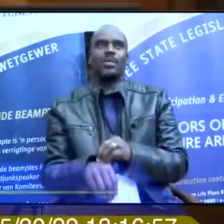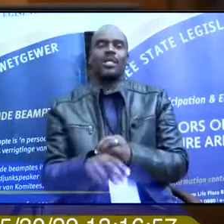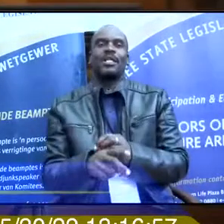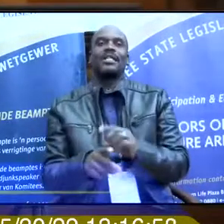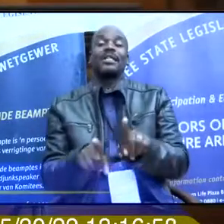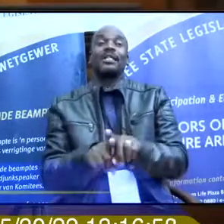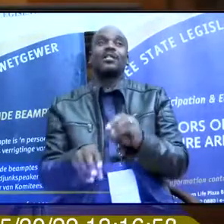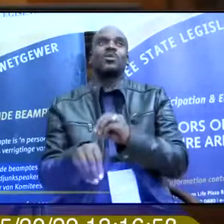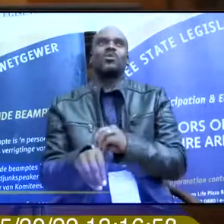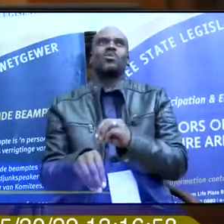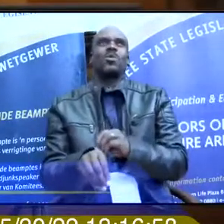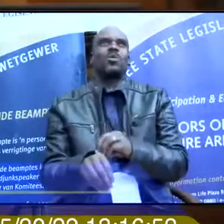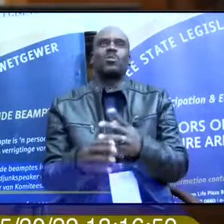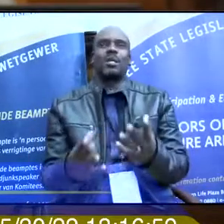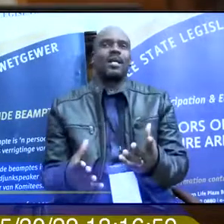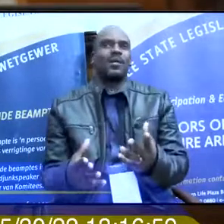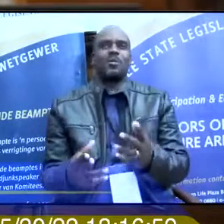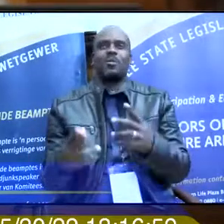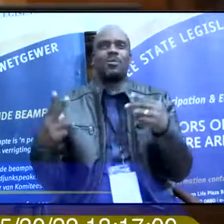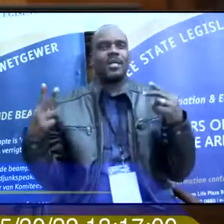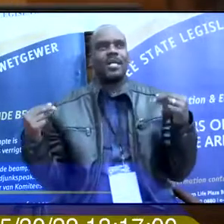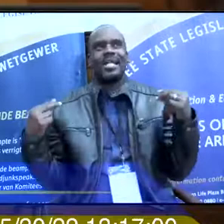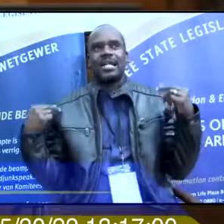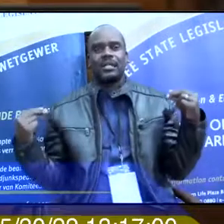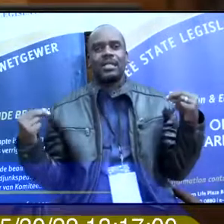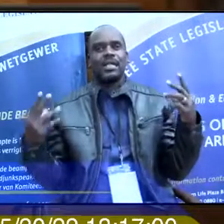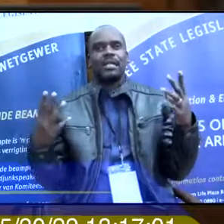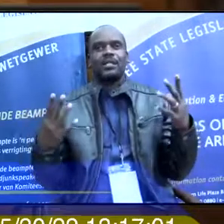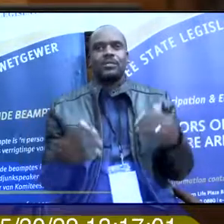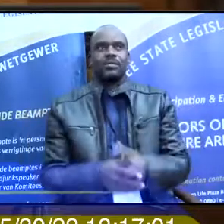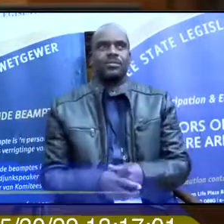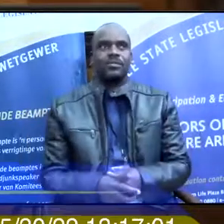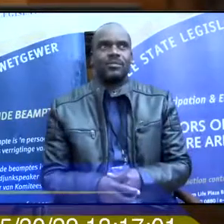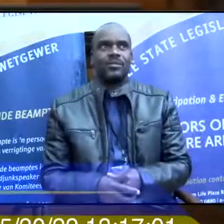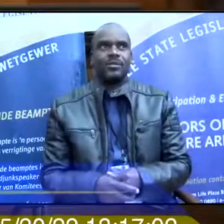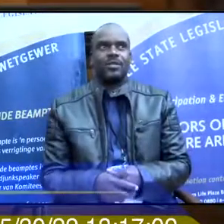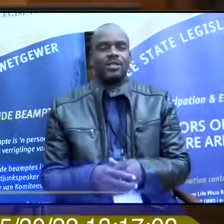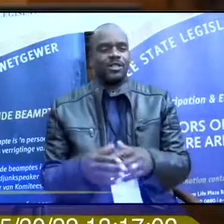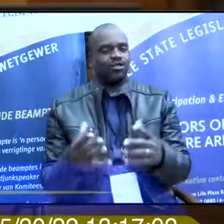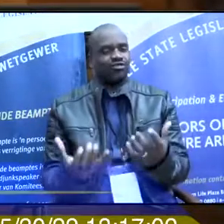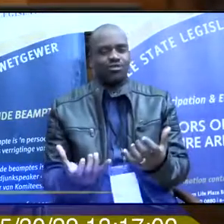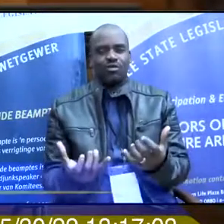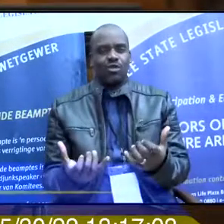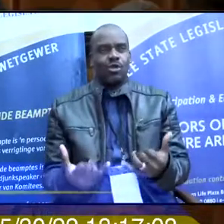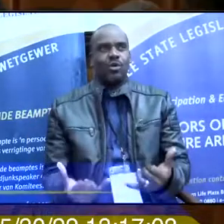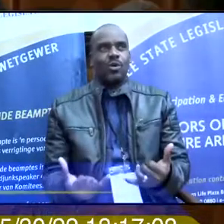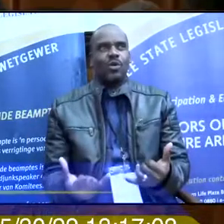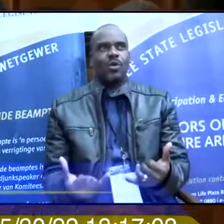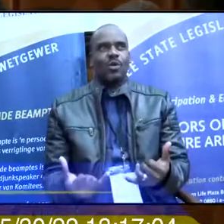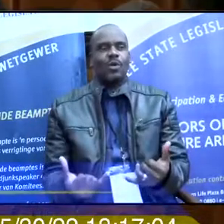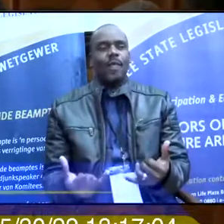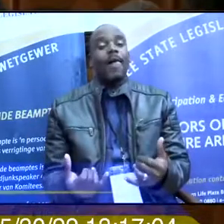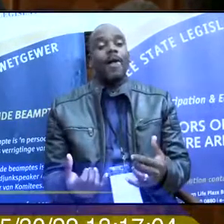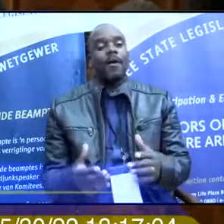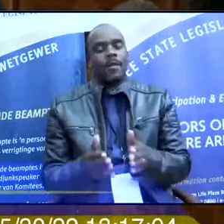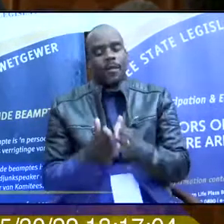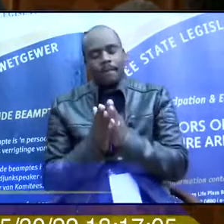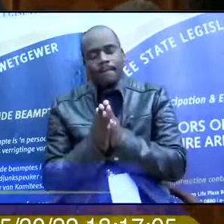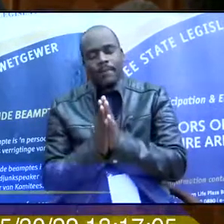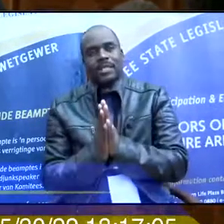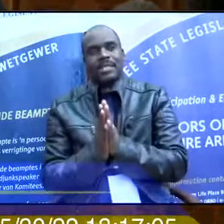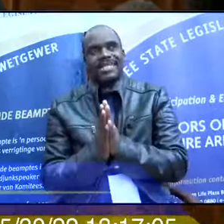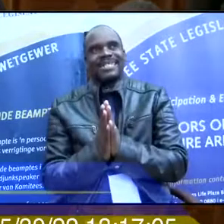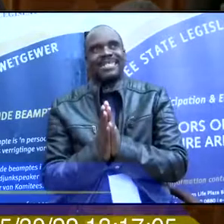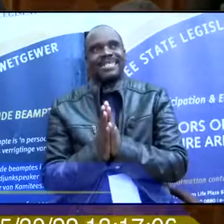with nurses it is not like that that's why we are saying we are calling for first taking of that implementation and